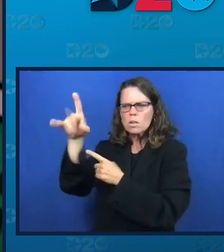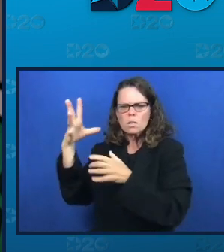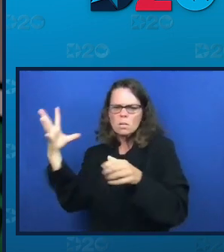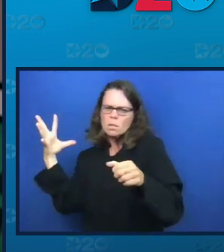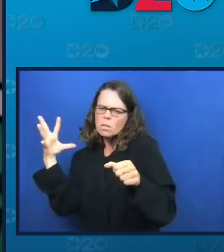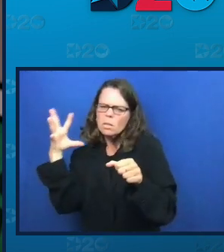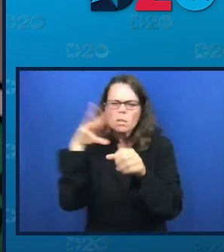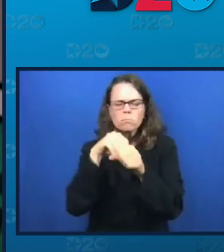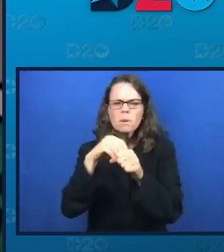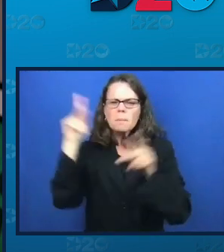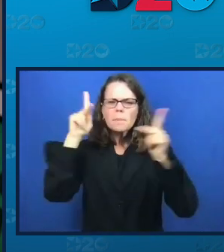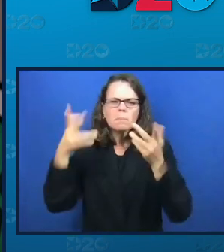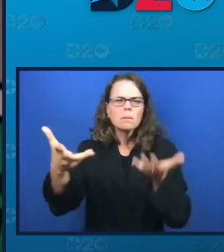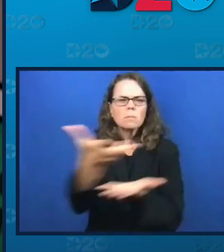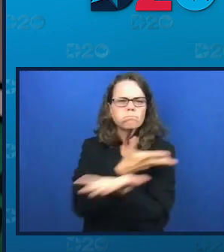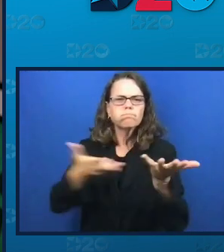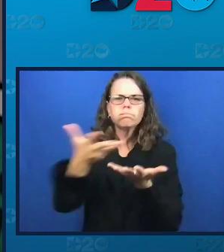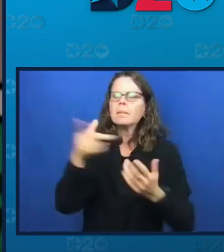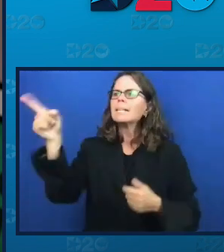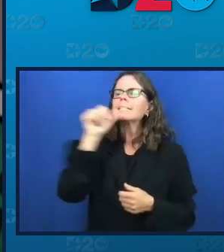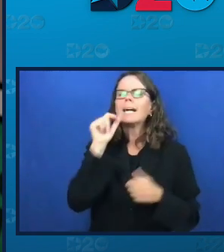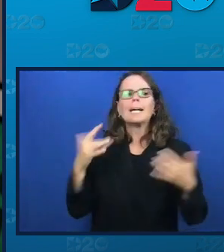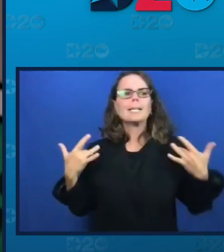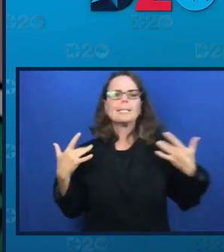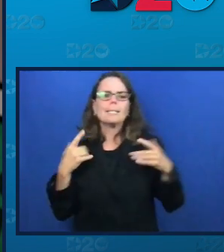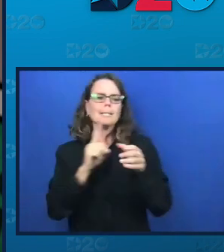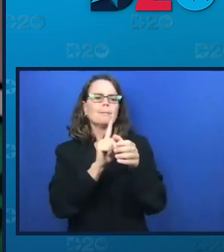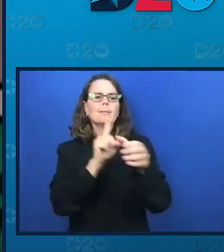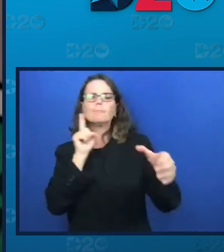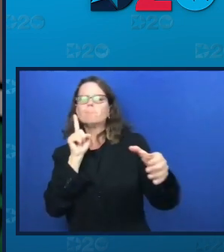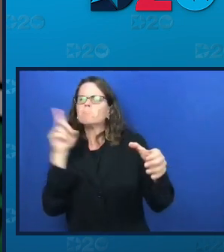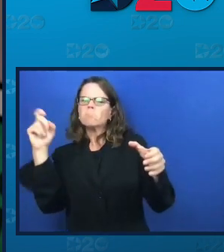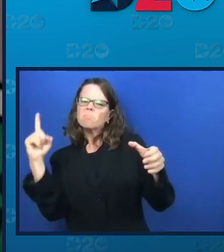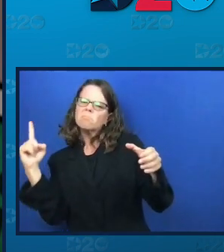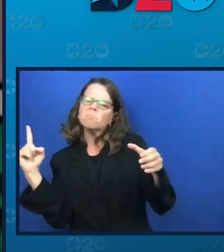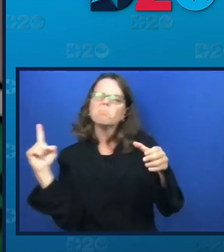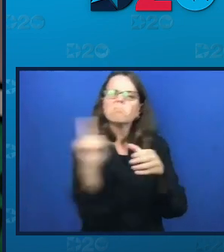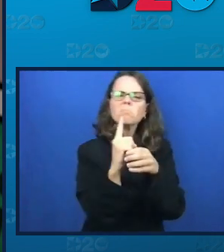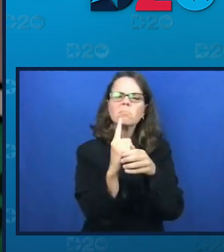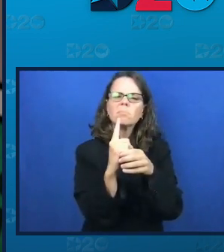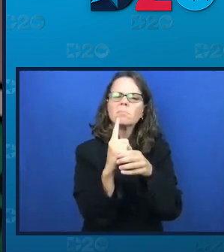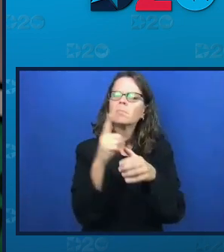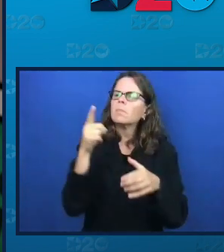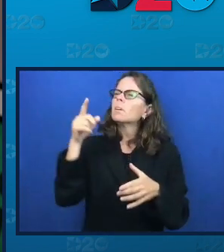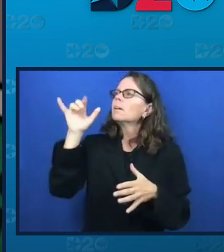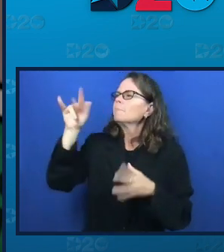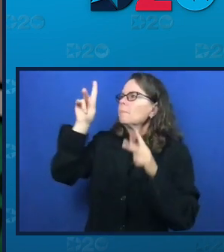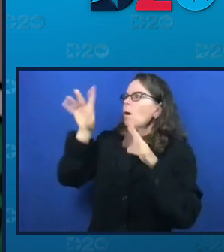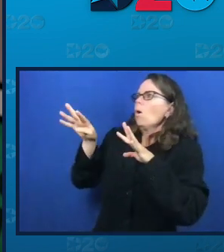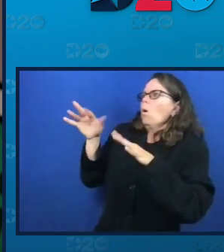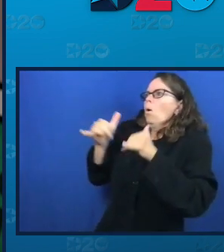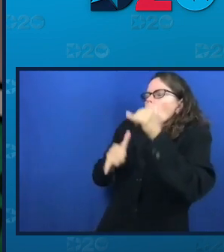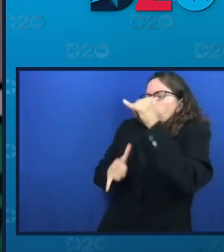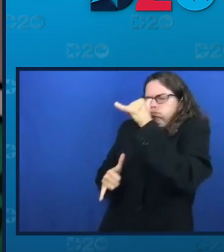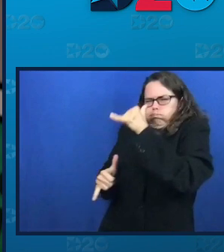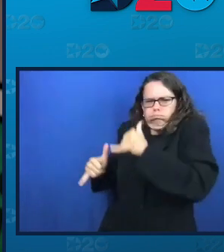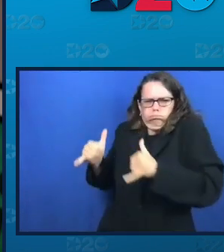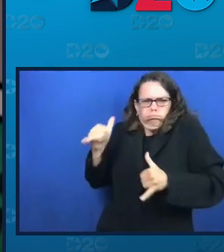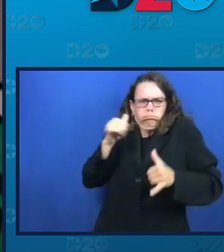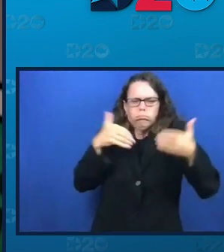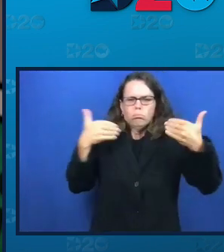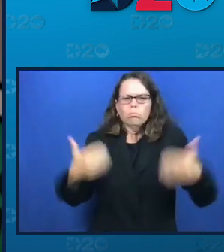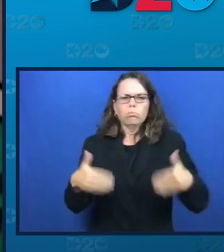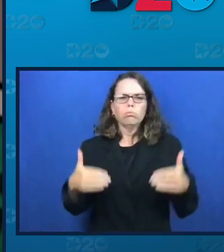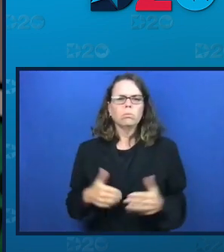he could to fulfill the as-yet unfulfilled promise of America. People